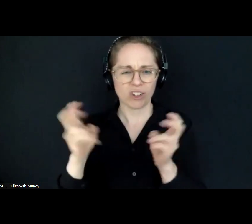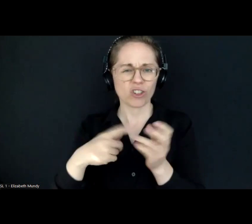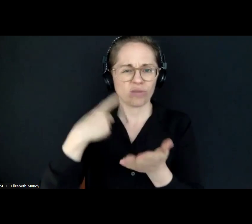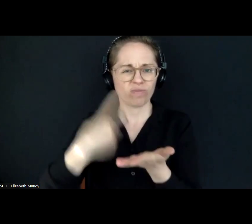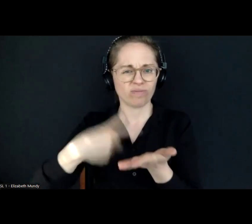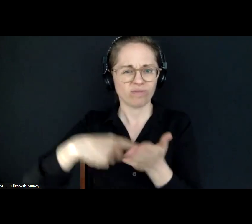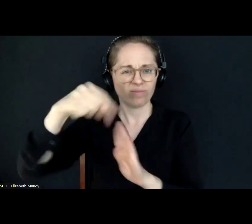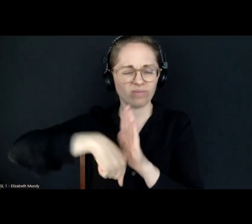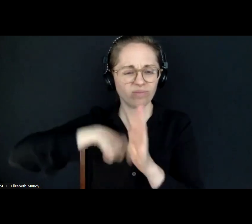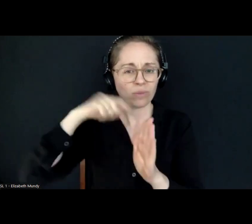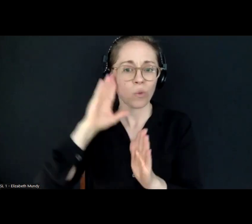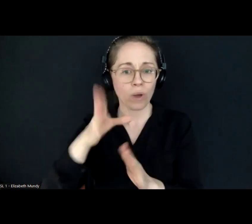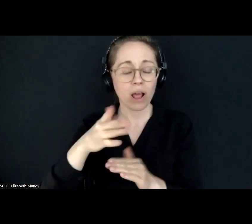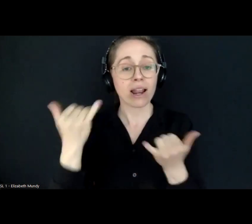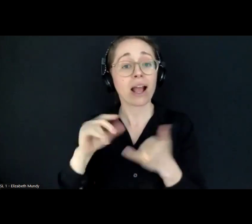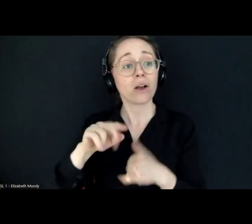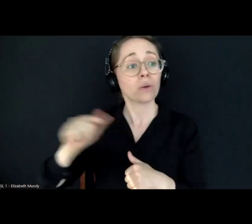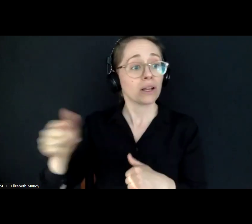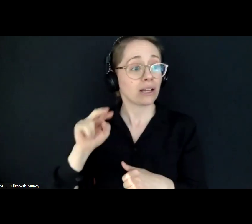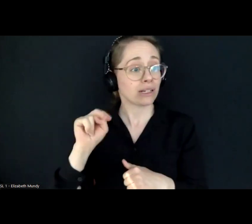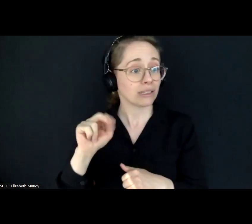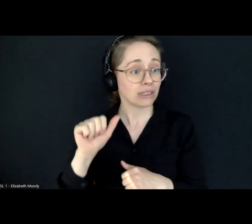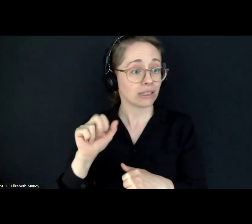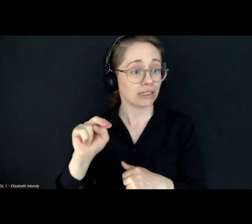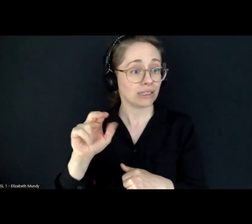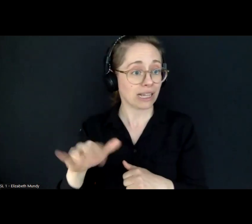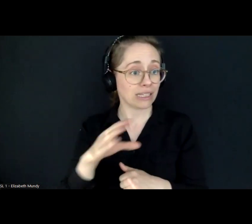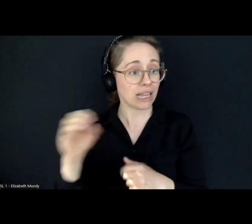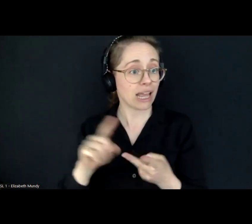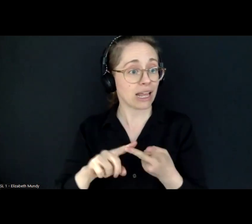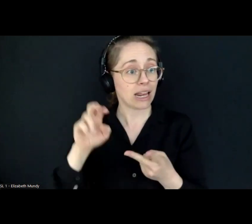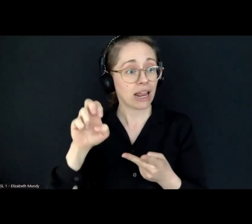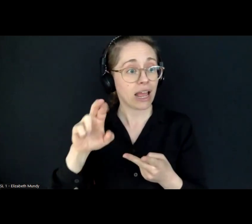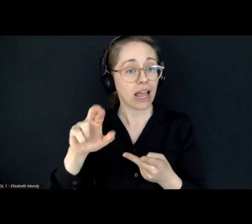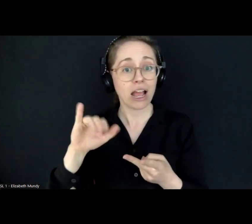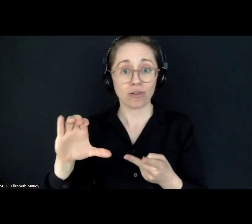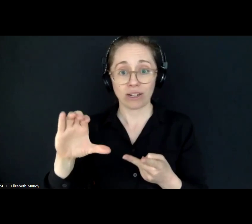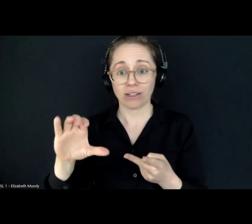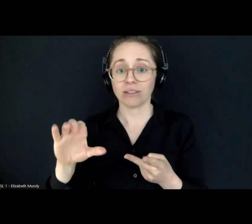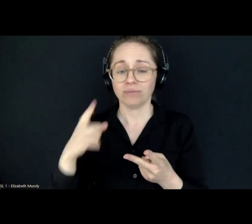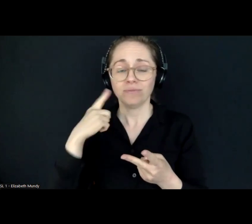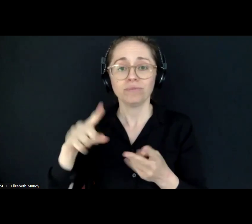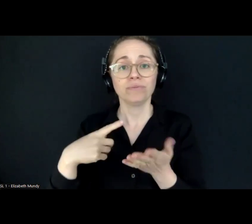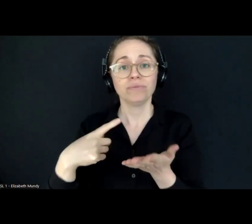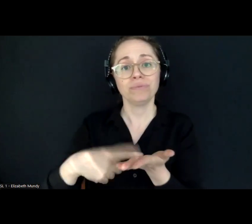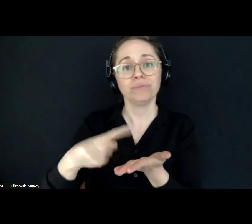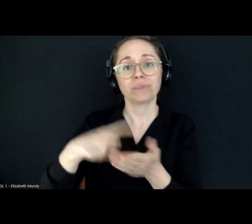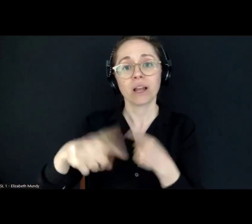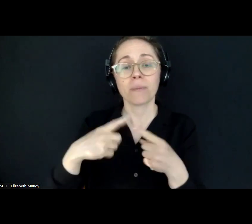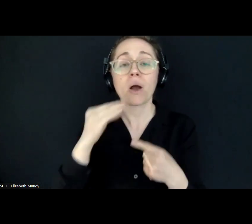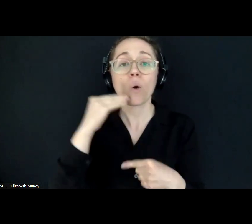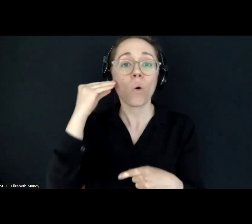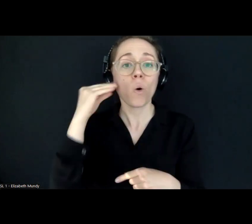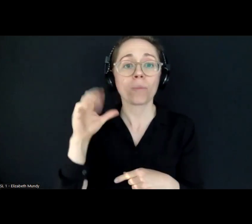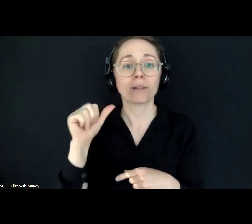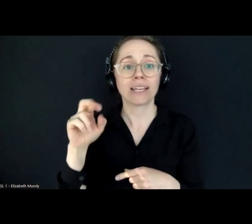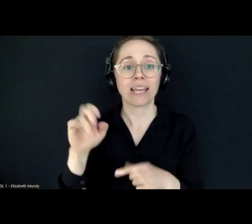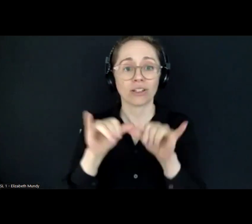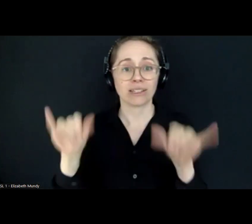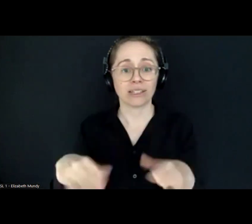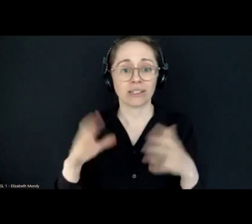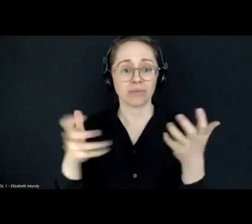and Eric Dowdy to talk first about building a home care system that works for all Californians. Great, thanks,